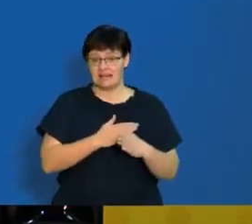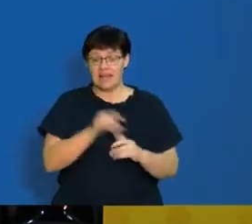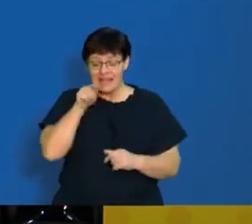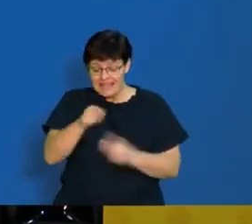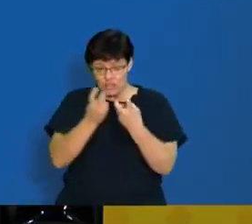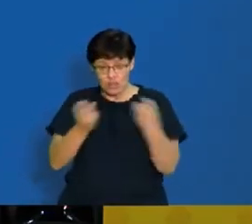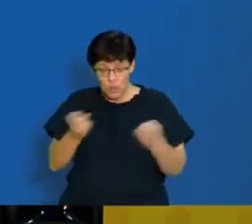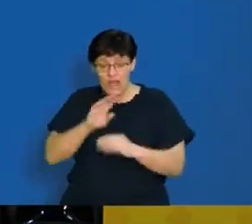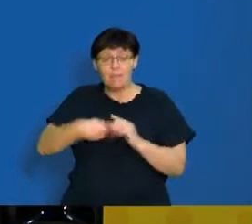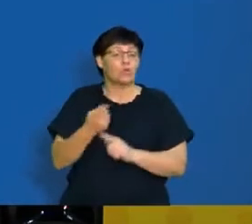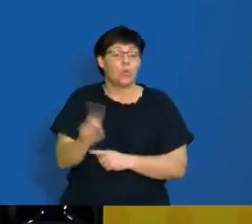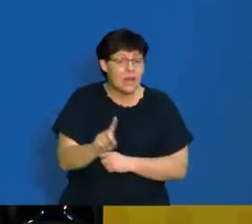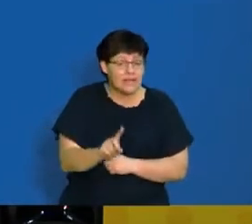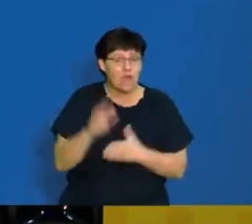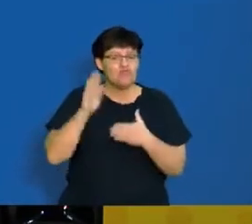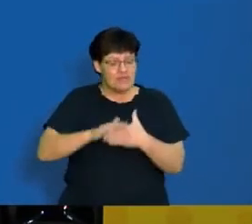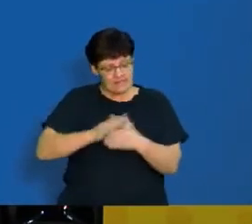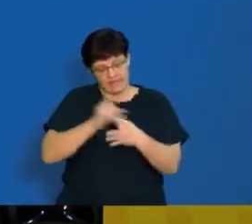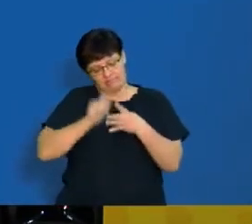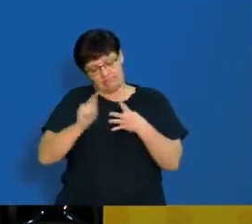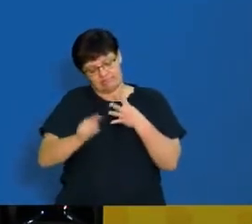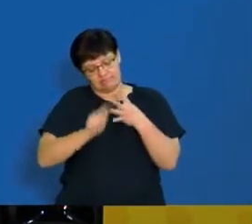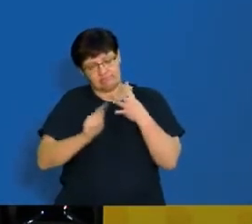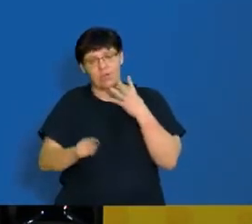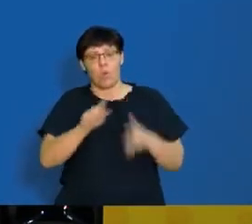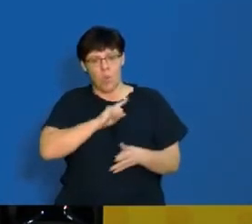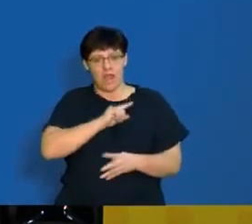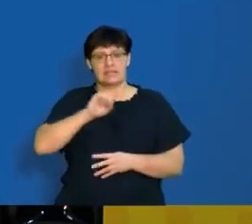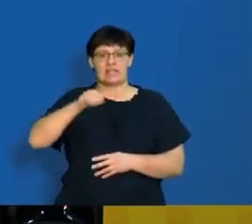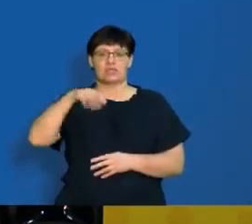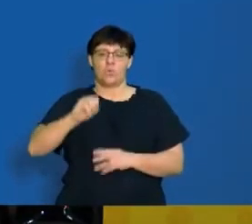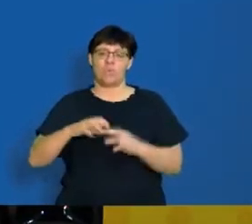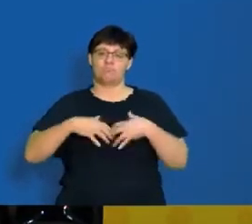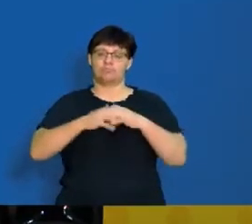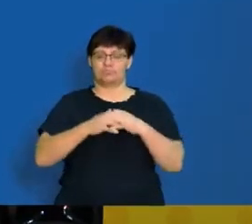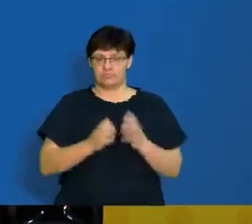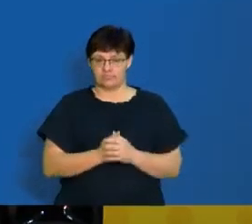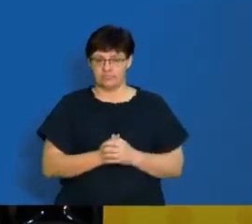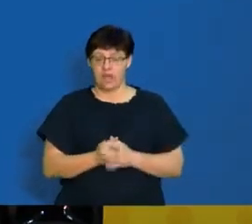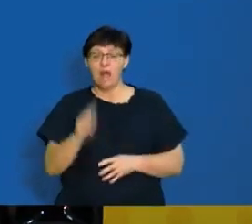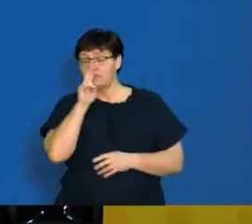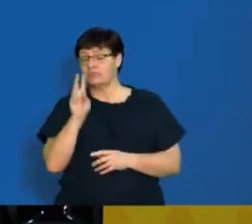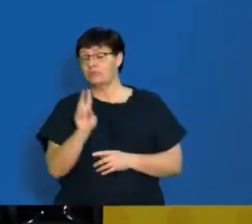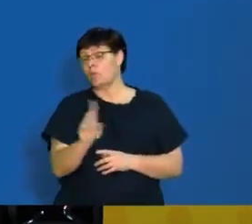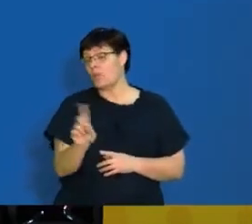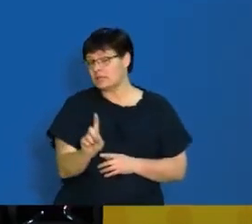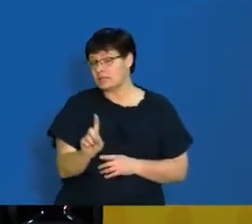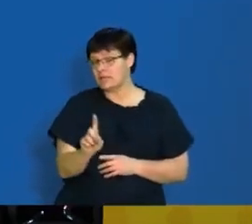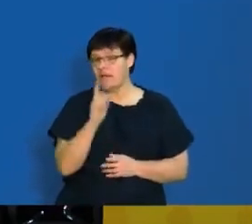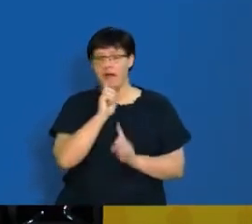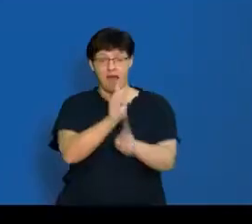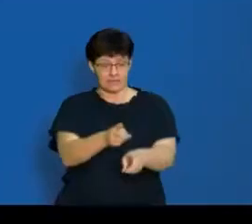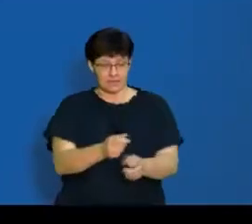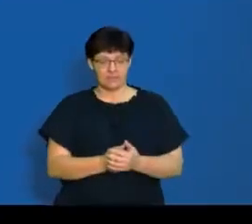this source is about the reasons why SASO was formed. Okay, so now if you look at the possible answer